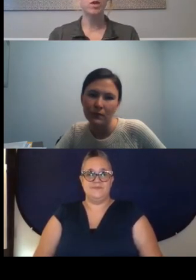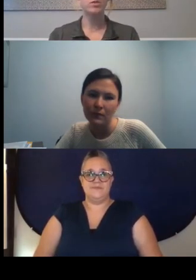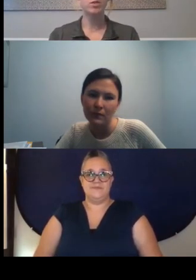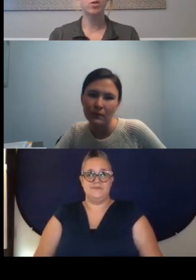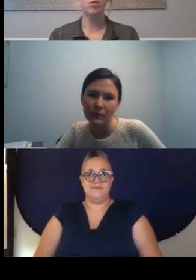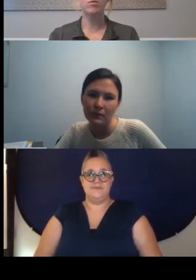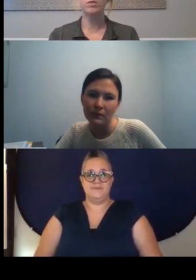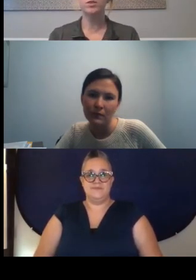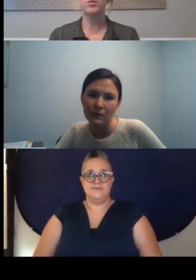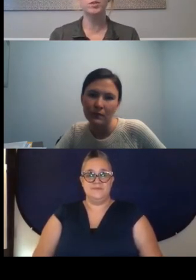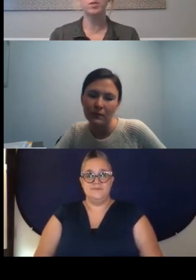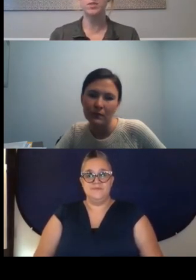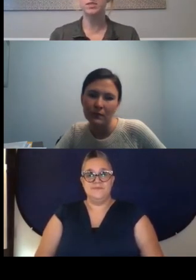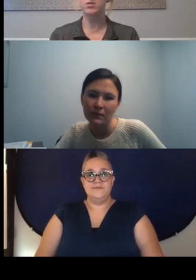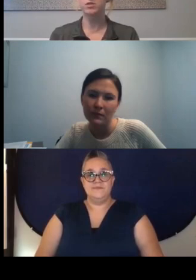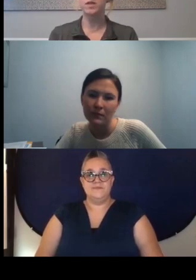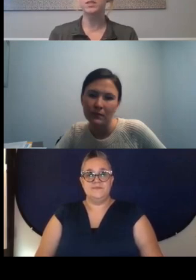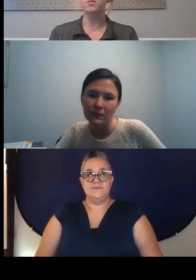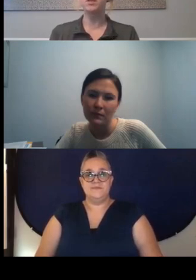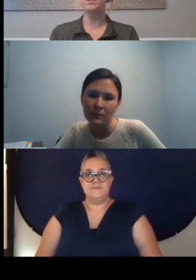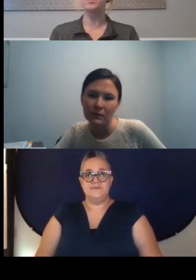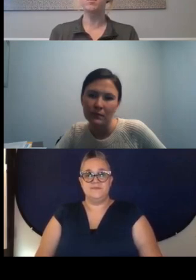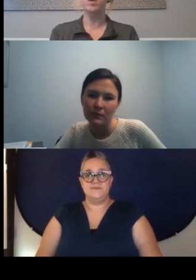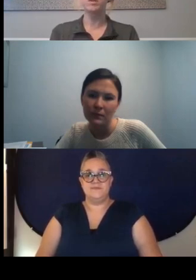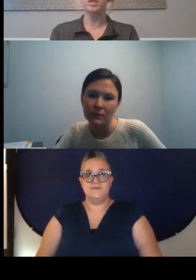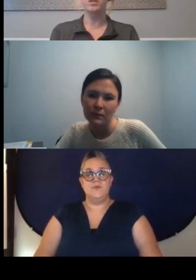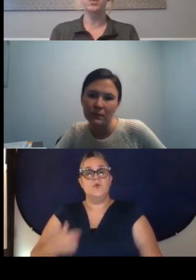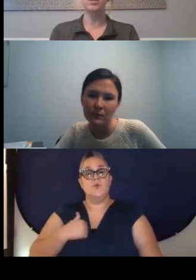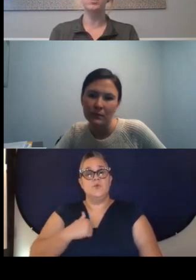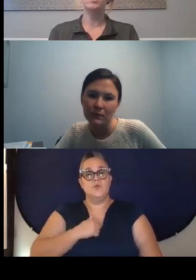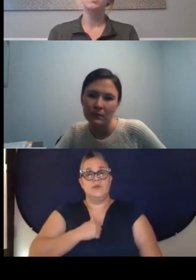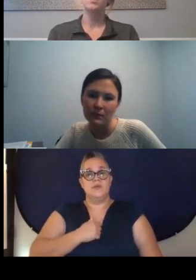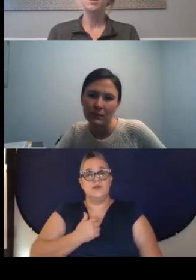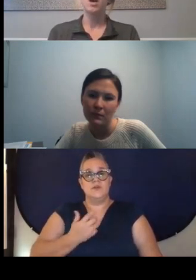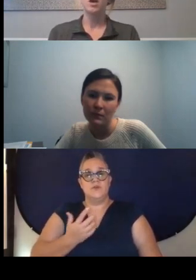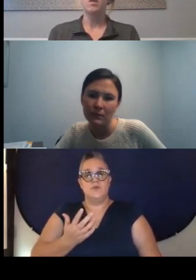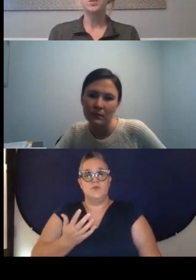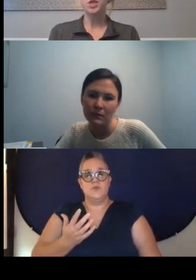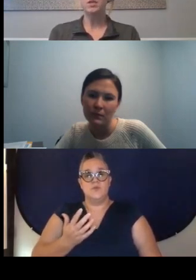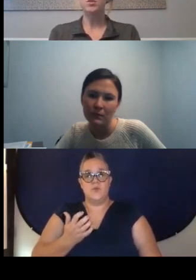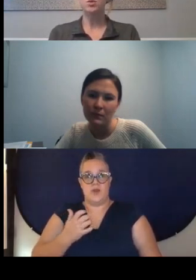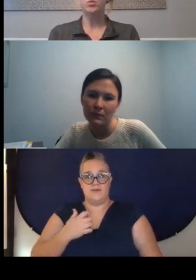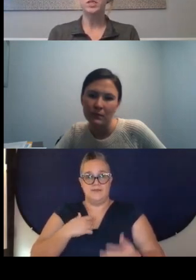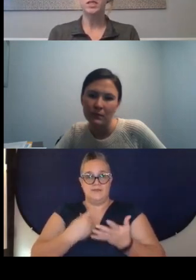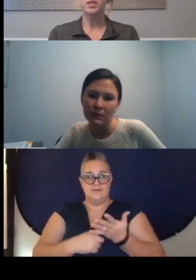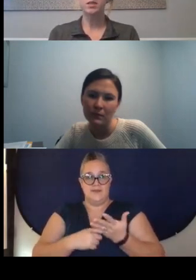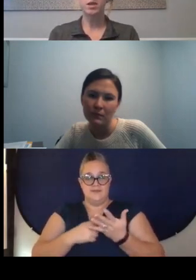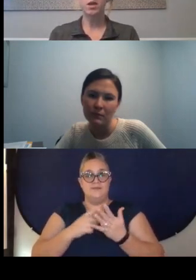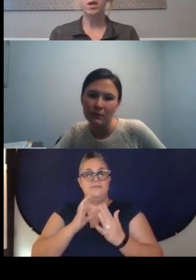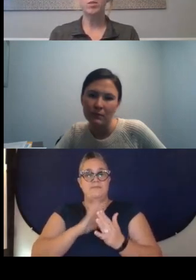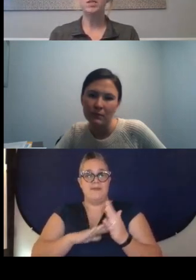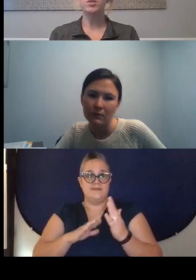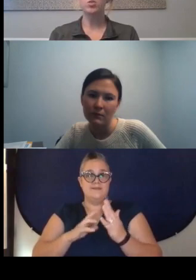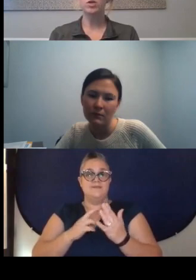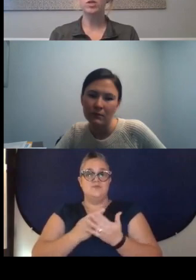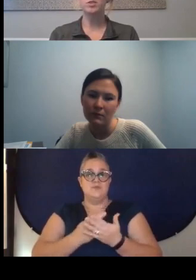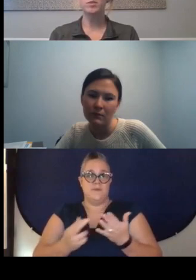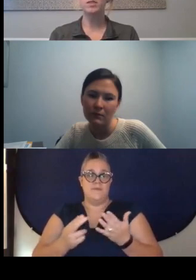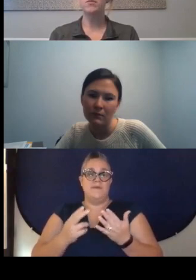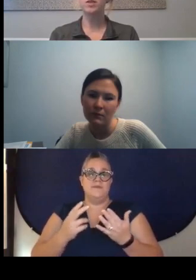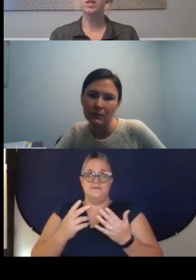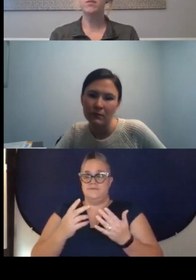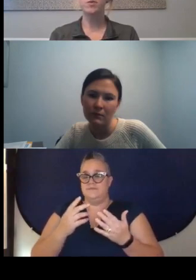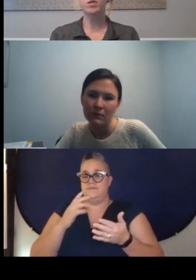So we wanted to go over just the basic responsibilities of what a technician does or would need. And so we're going